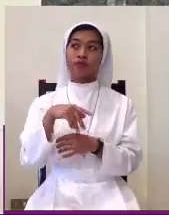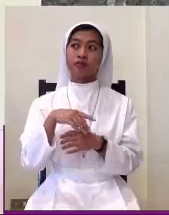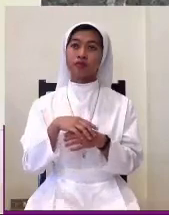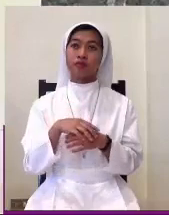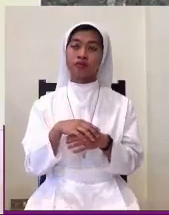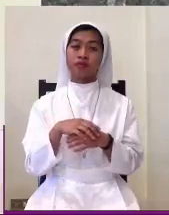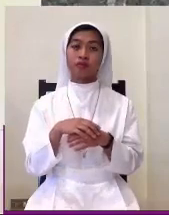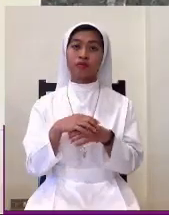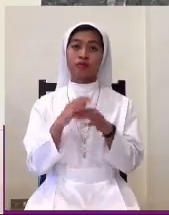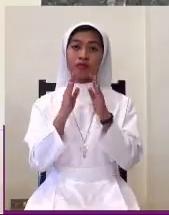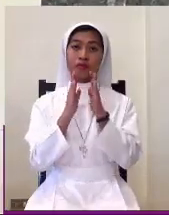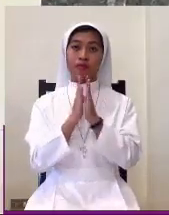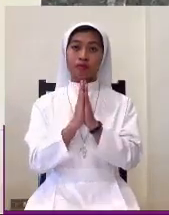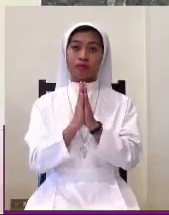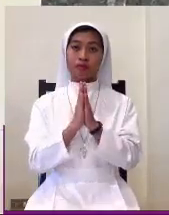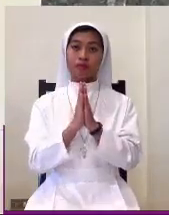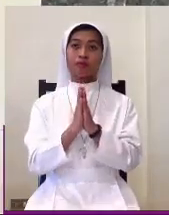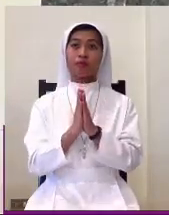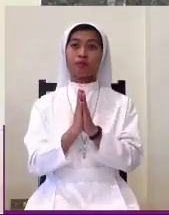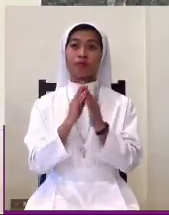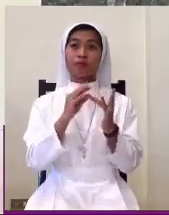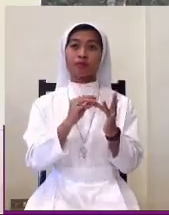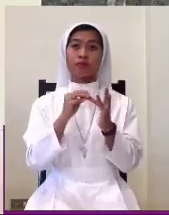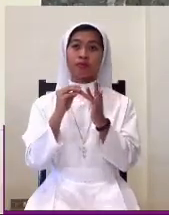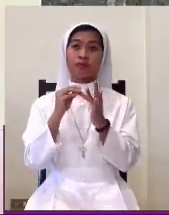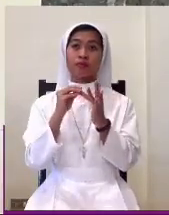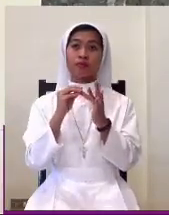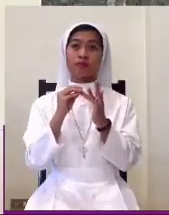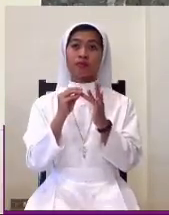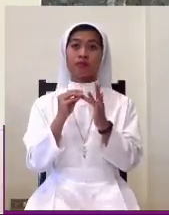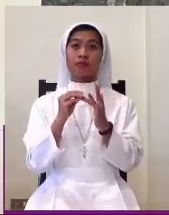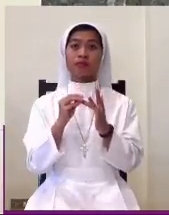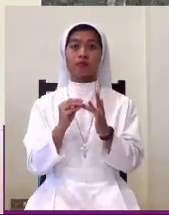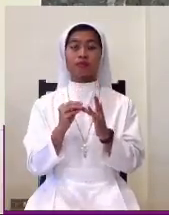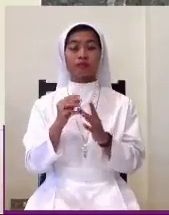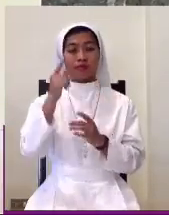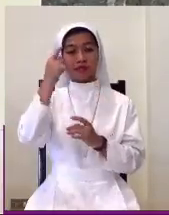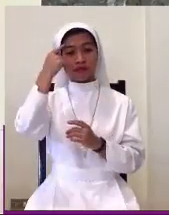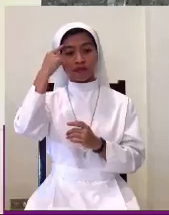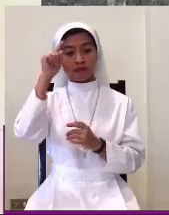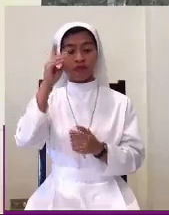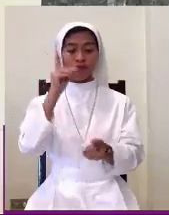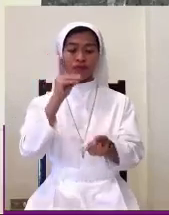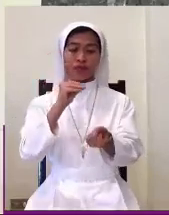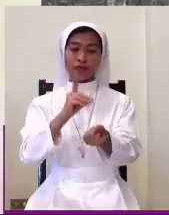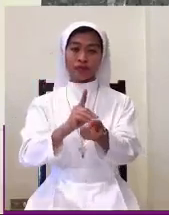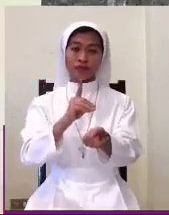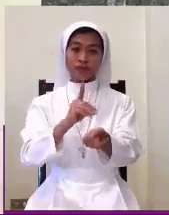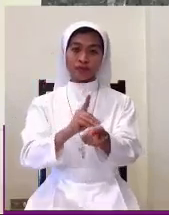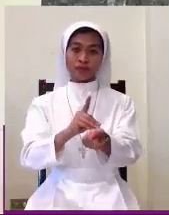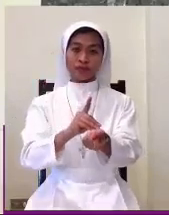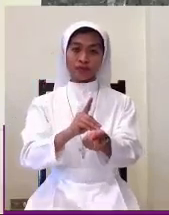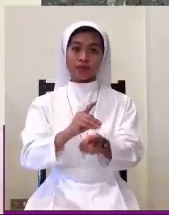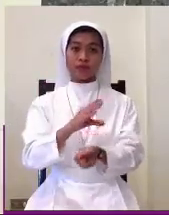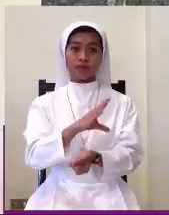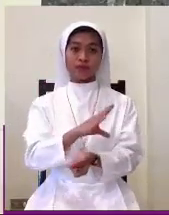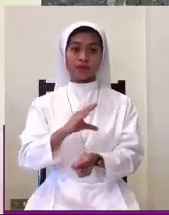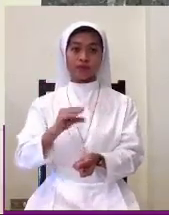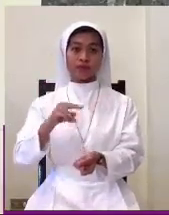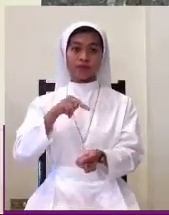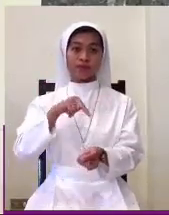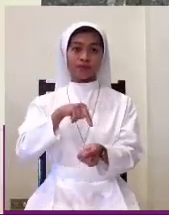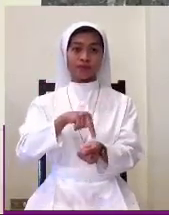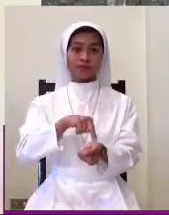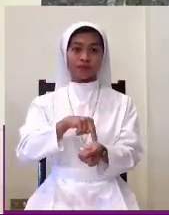prayer, especially for our frontliners, our doctors, nurses,